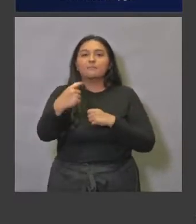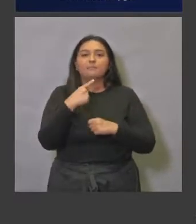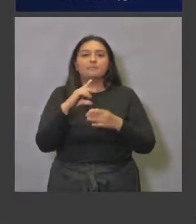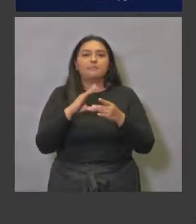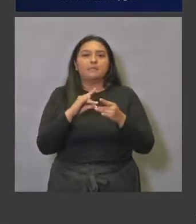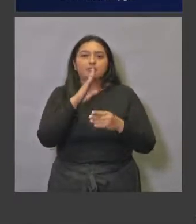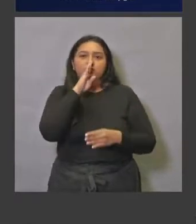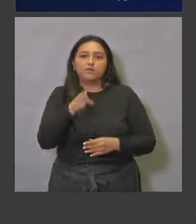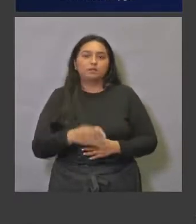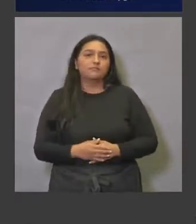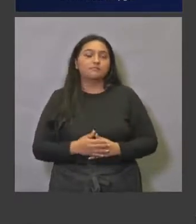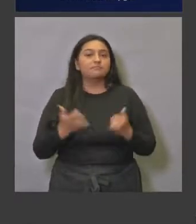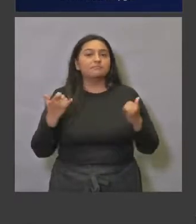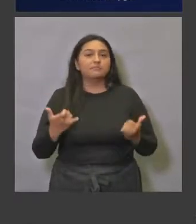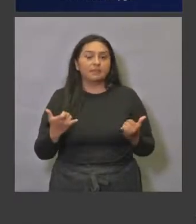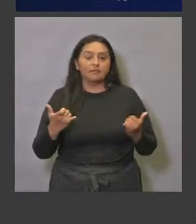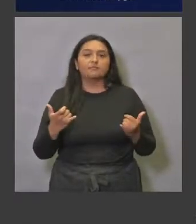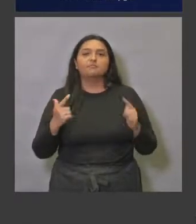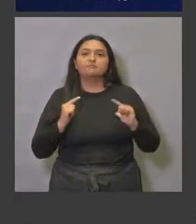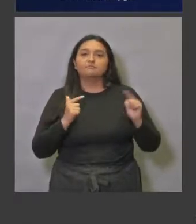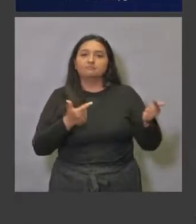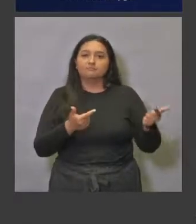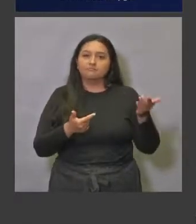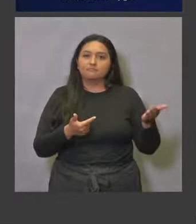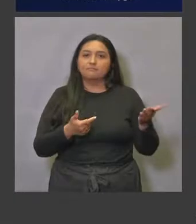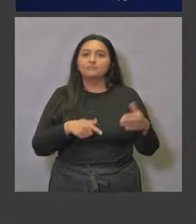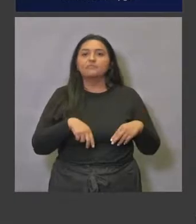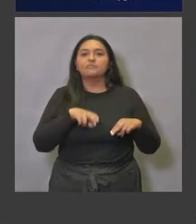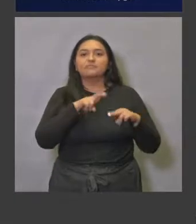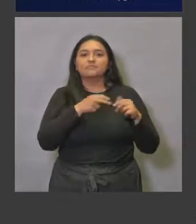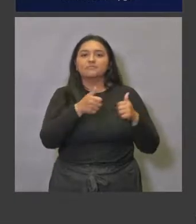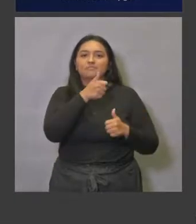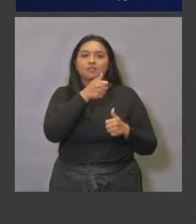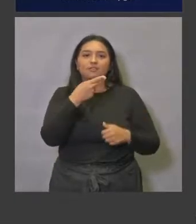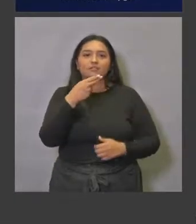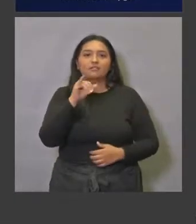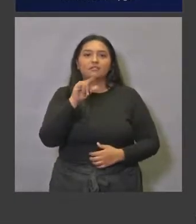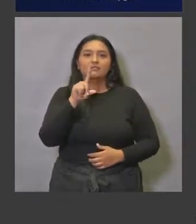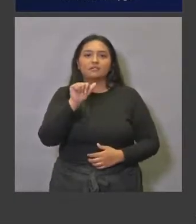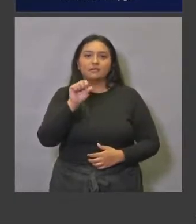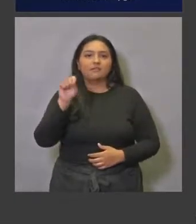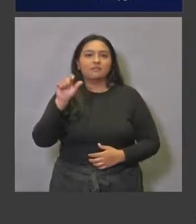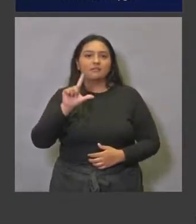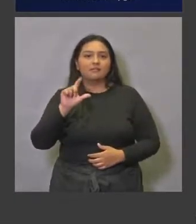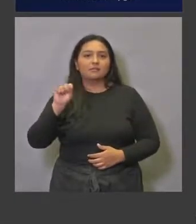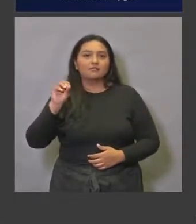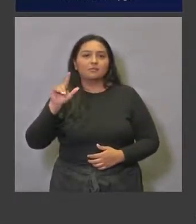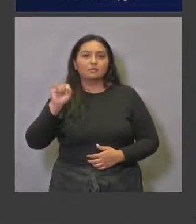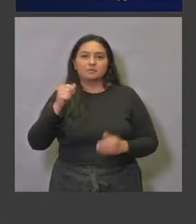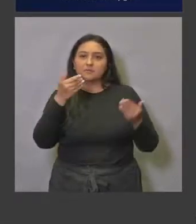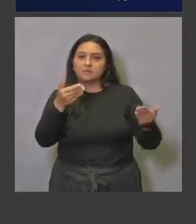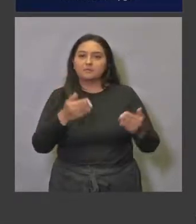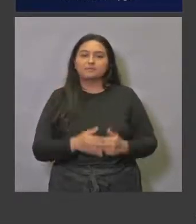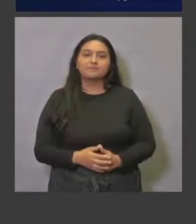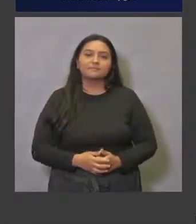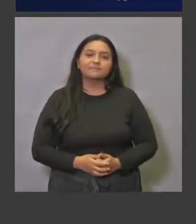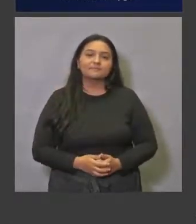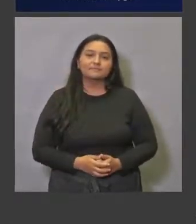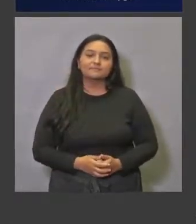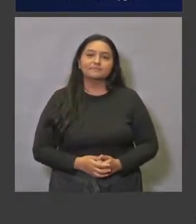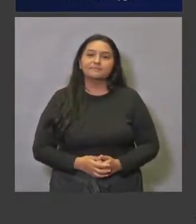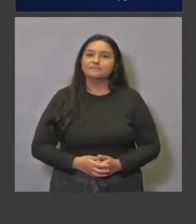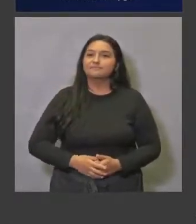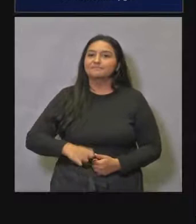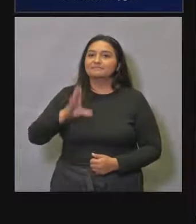directly. I would now like to turn the conference over to Chair Hilda L. Solis. Chair Solis, please go ahead.